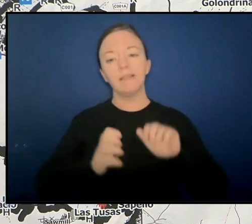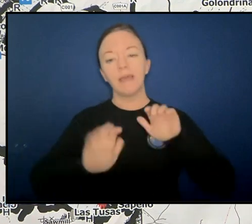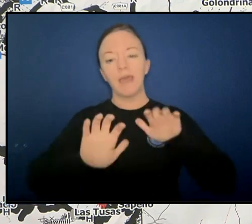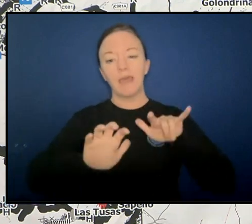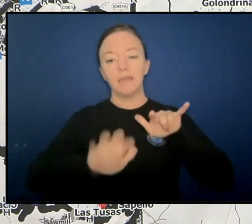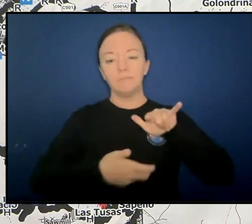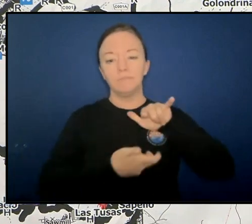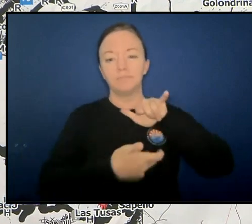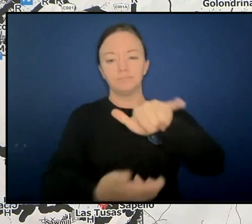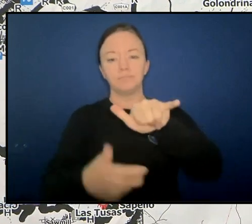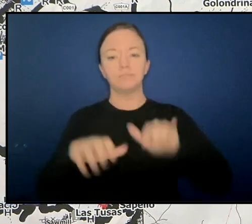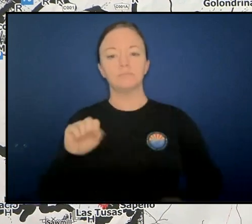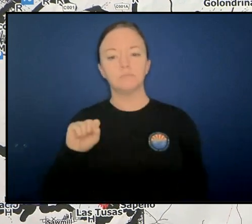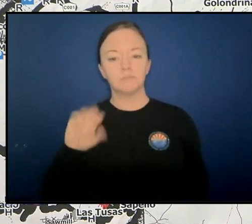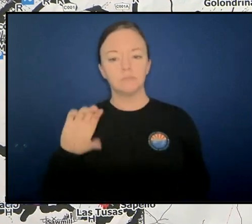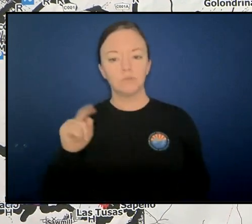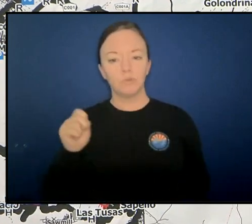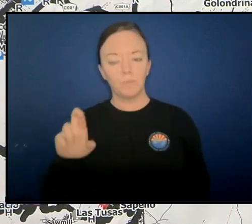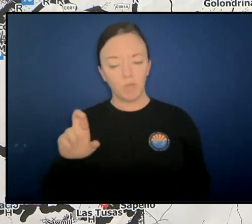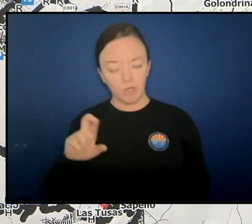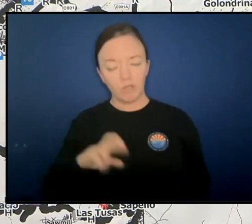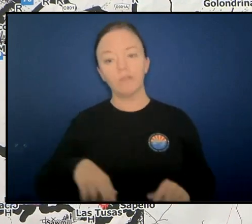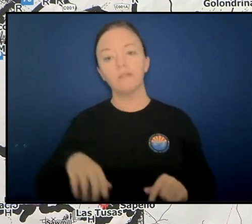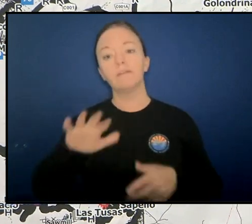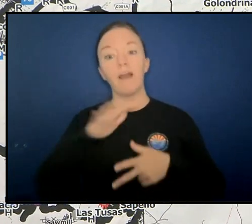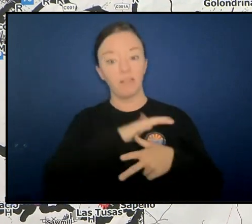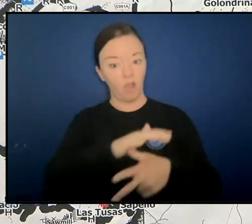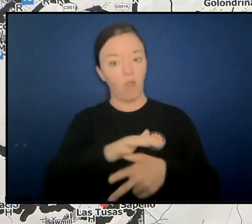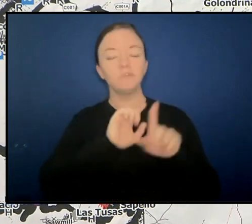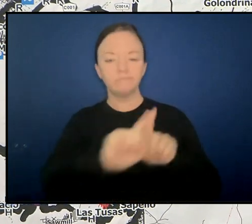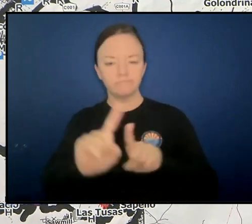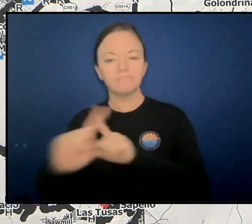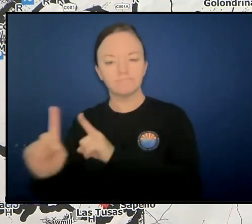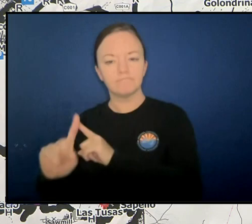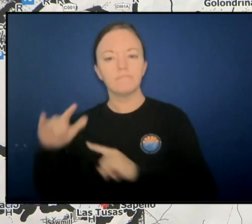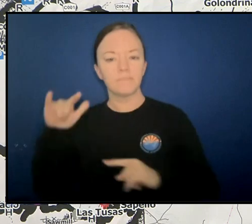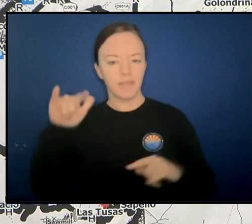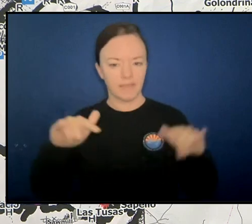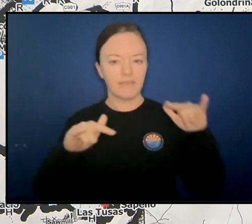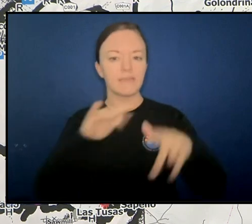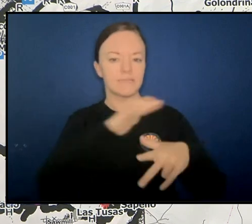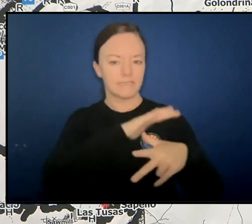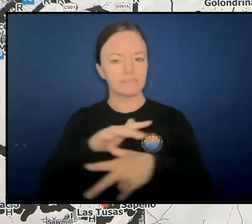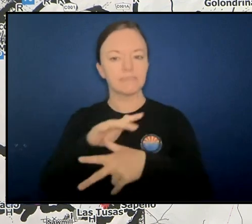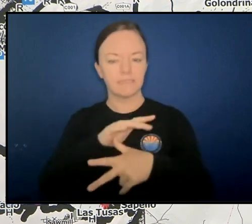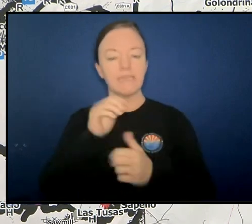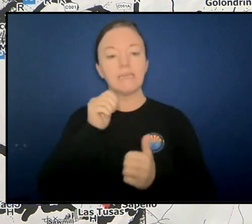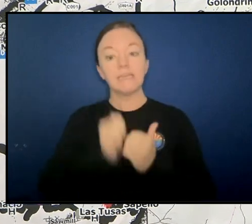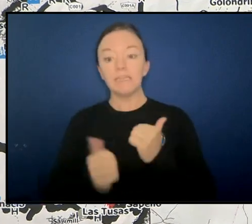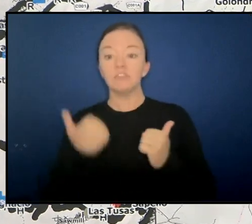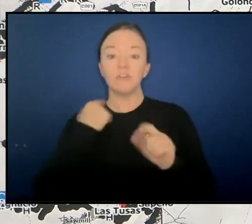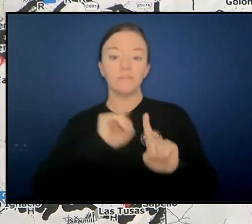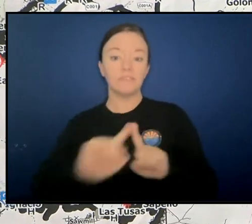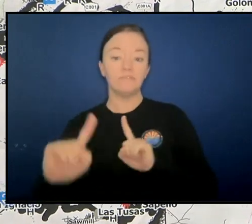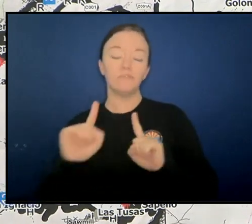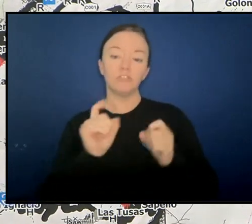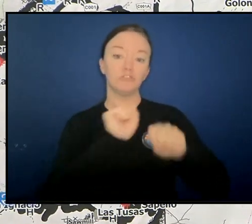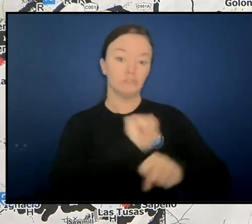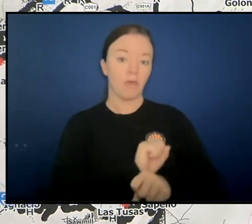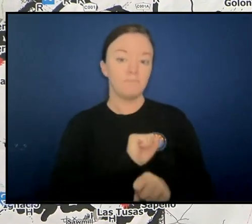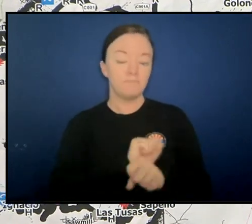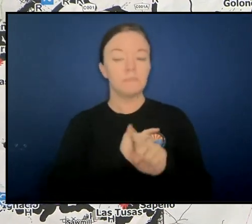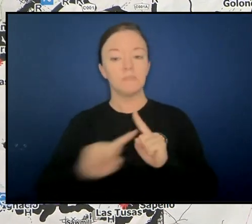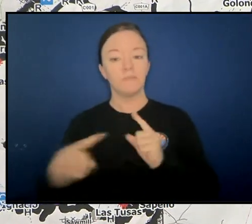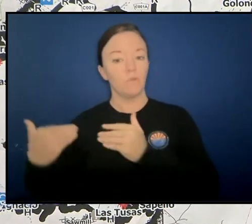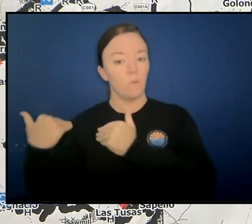and then the helicopter operations. And so each one of those different groups have a different job and how they come in